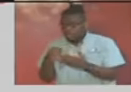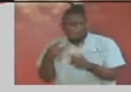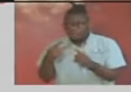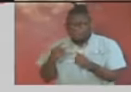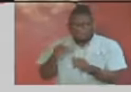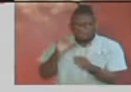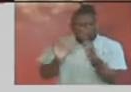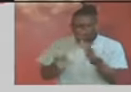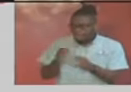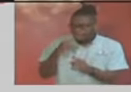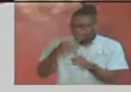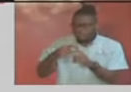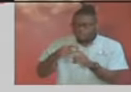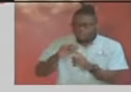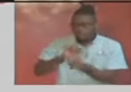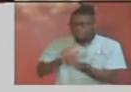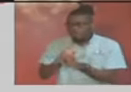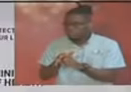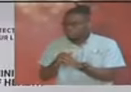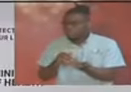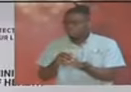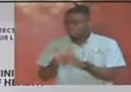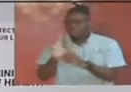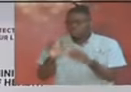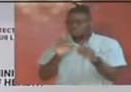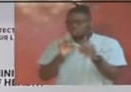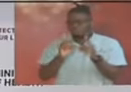for as long as we possibly can.